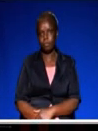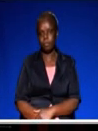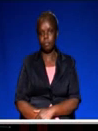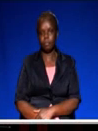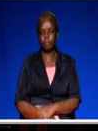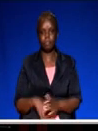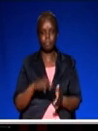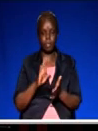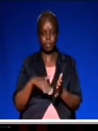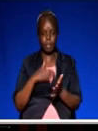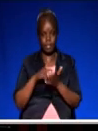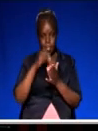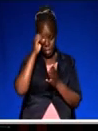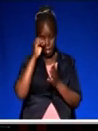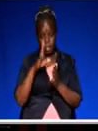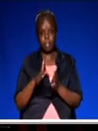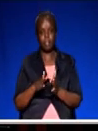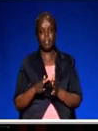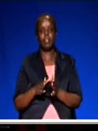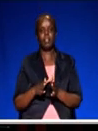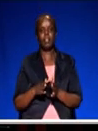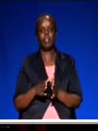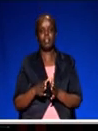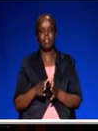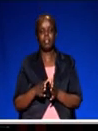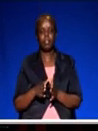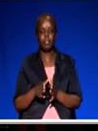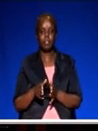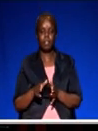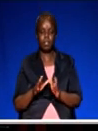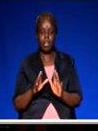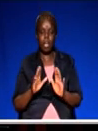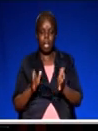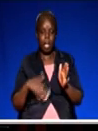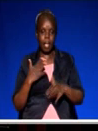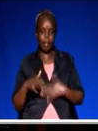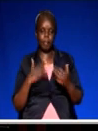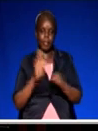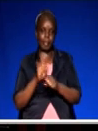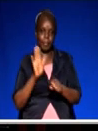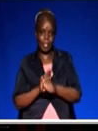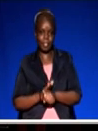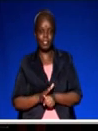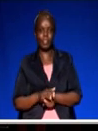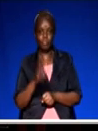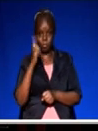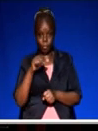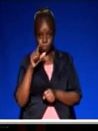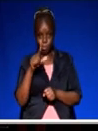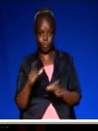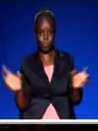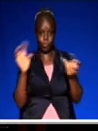My esteemed viewer and my dear student, how delighted I am for you to join